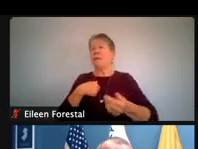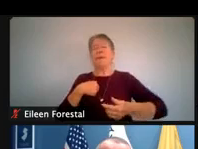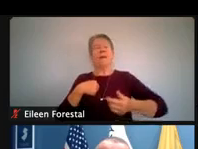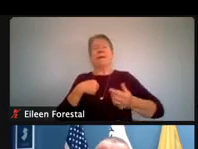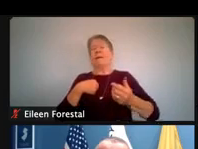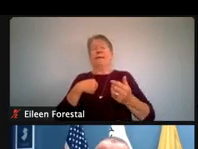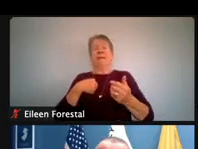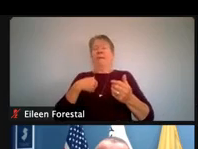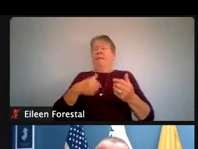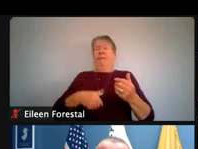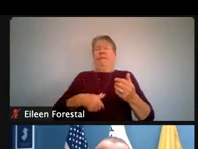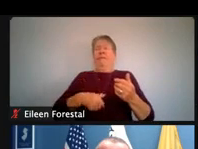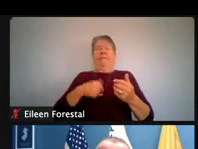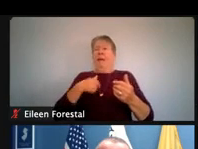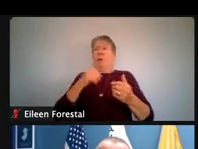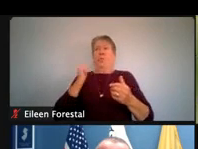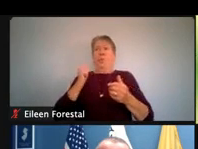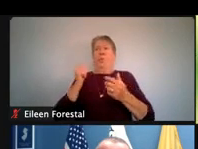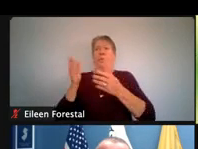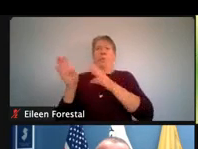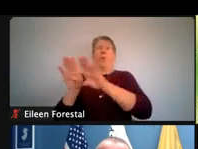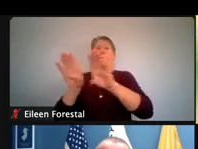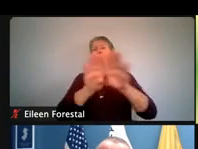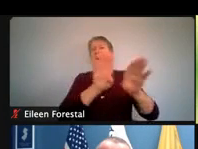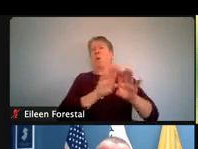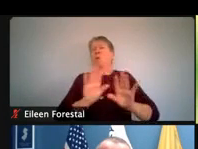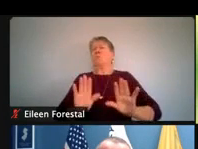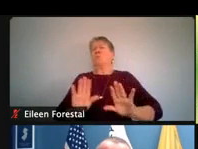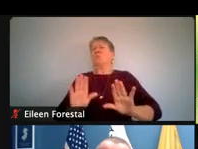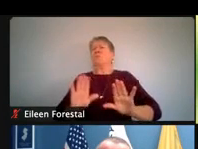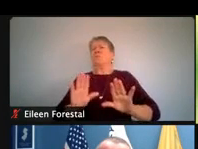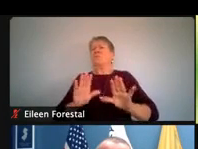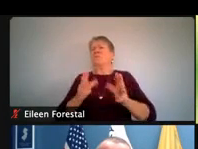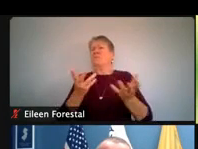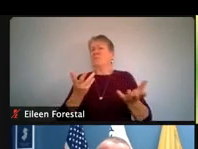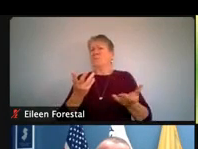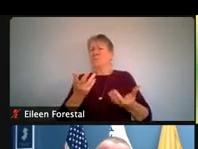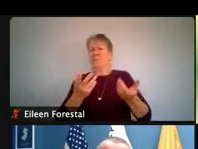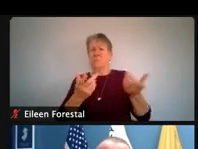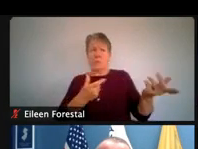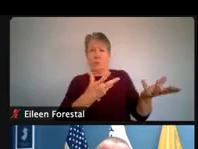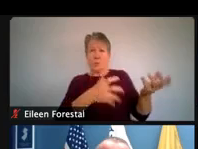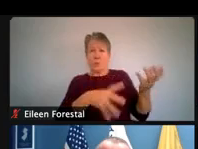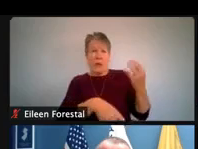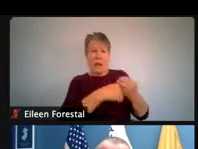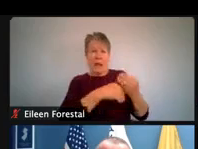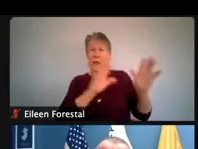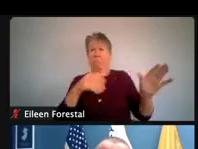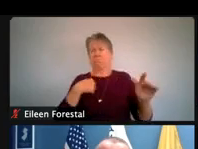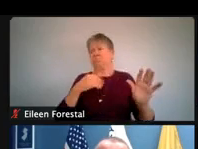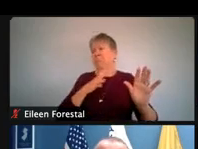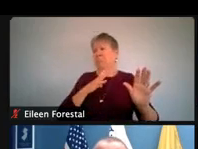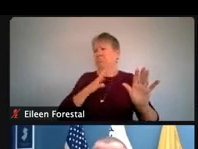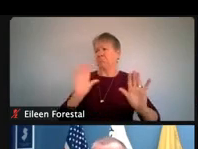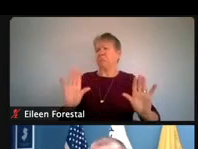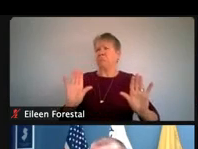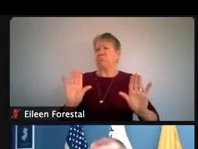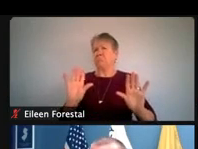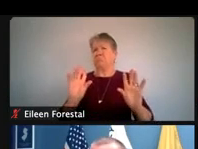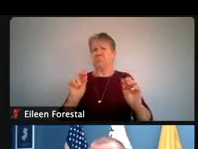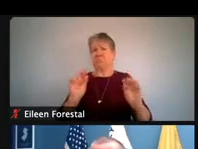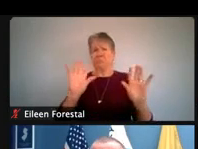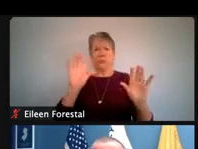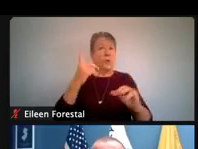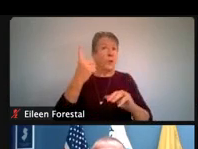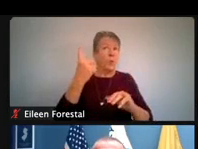anything you want to add? We're good. Thank you for that. Thank you, Meg. Michelle, let's do one more, can we?